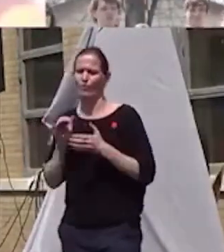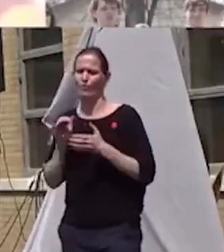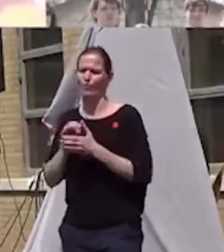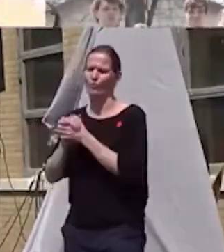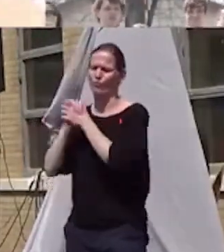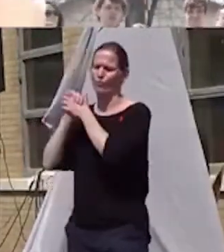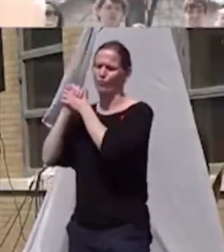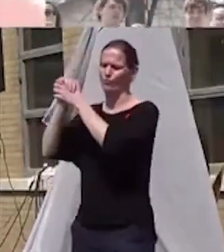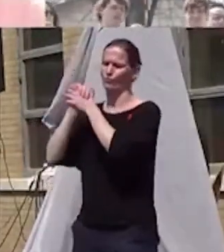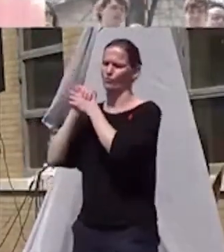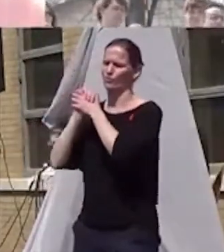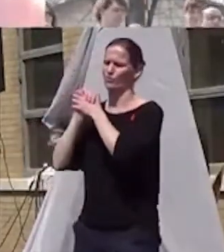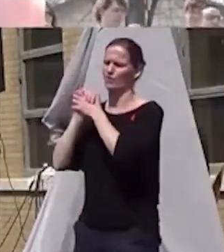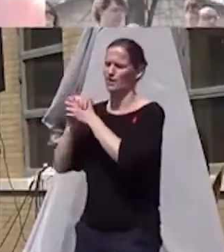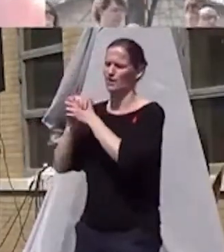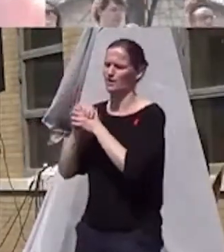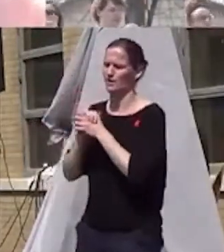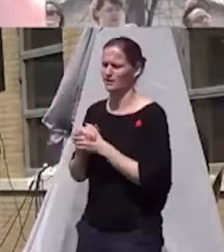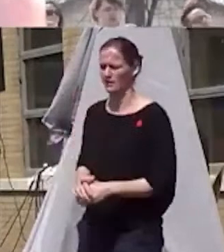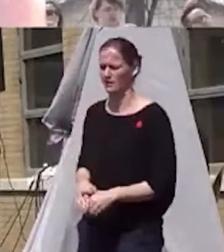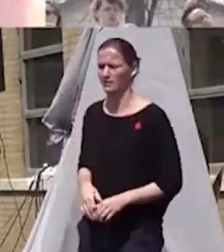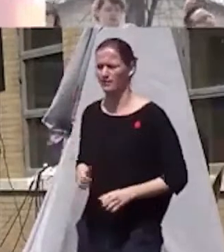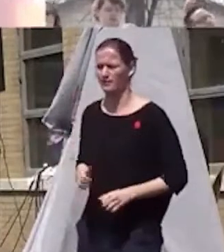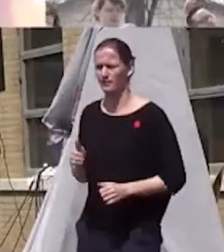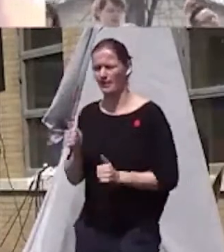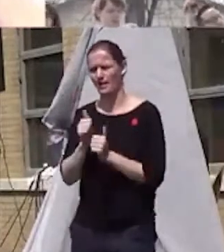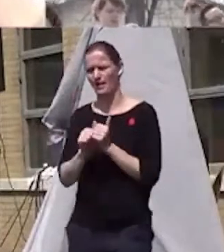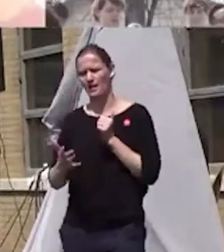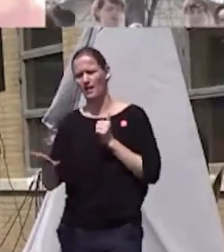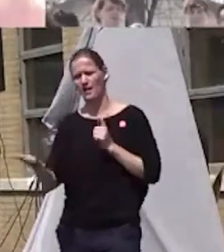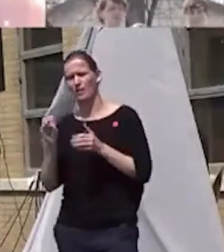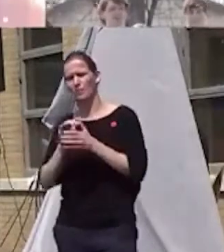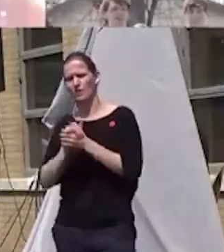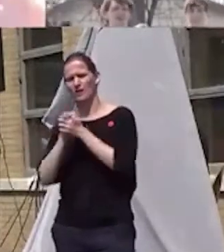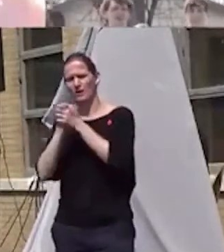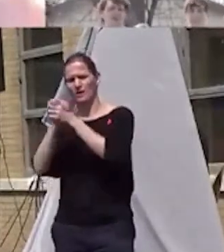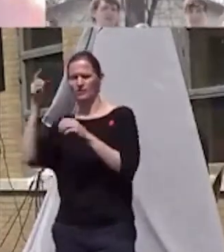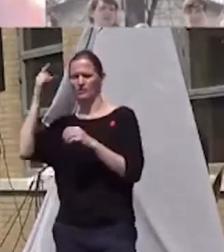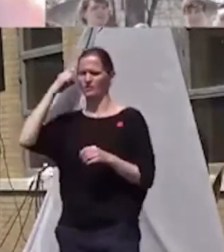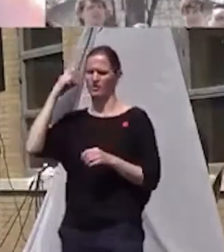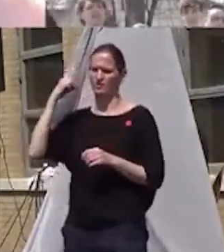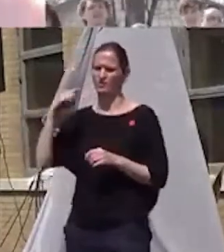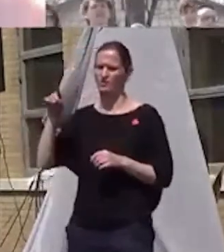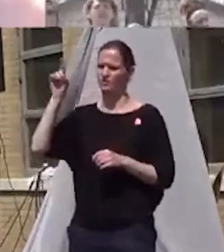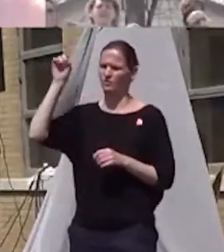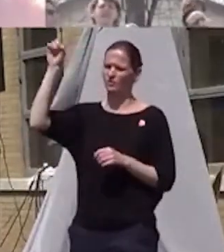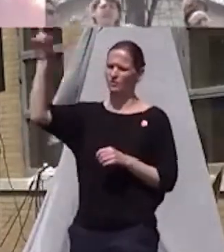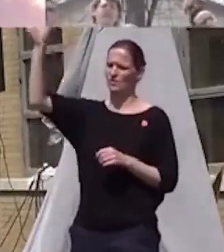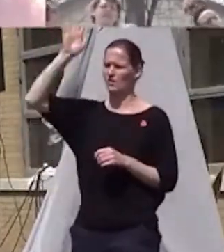accord. Every praise, every praise is to our